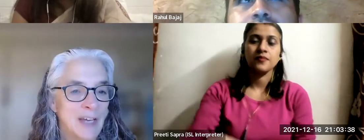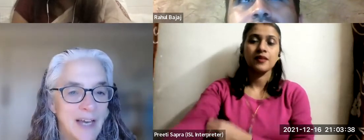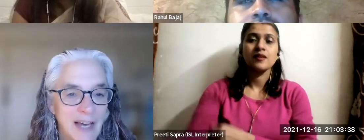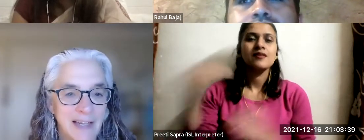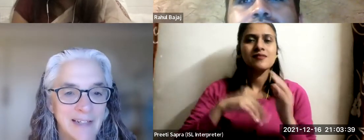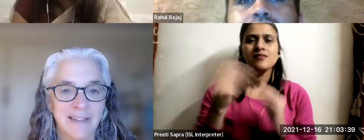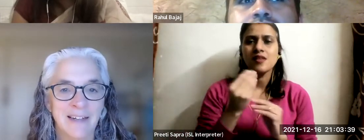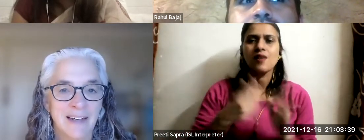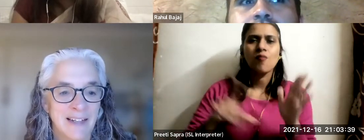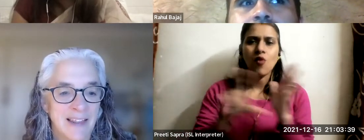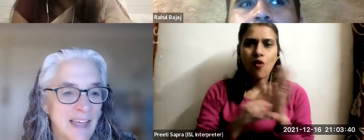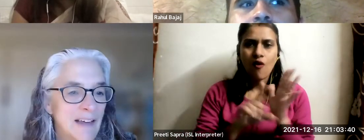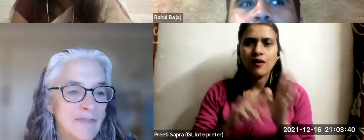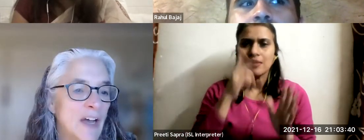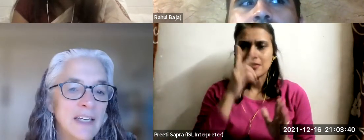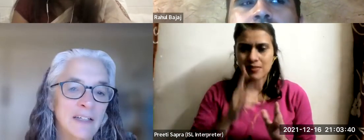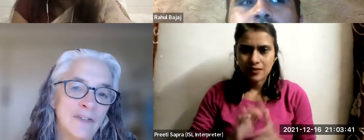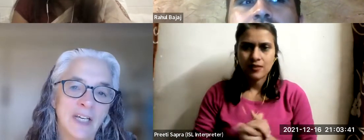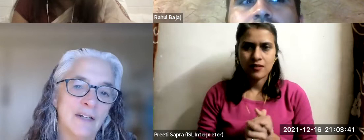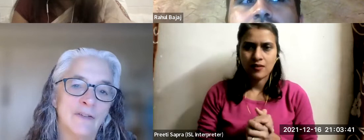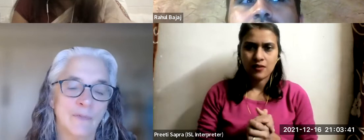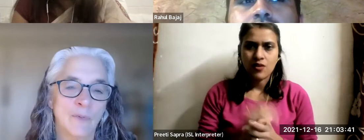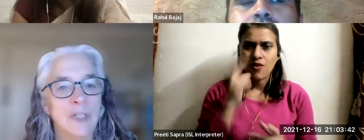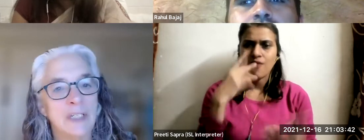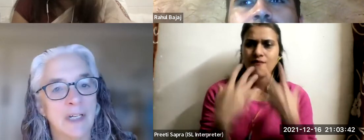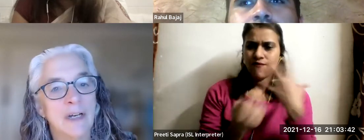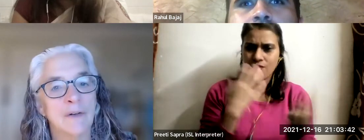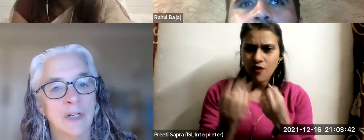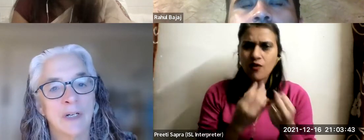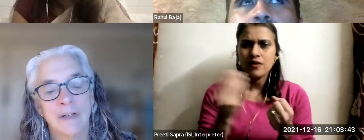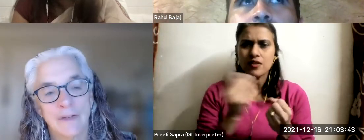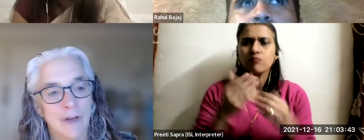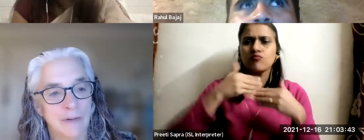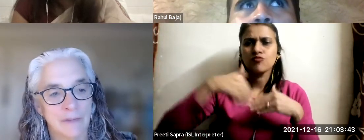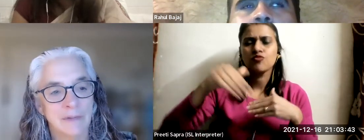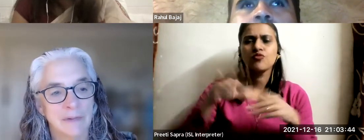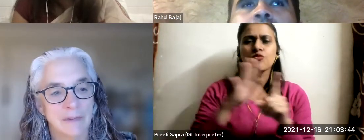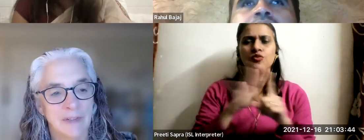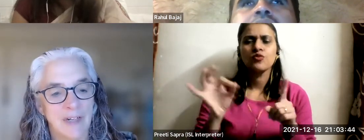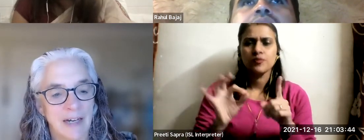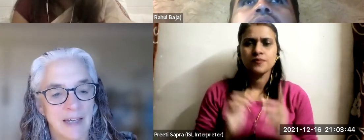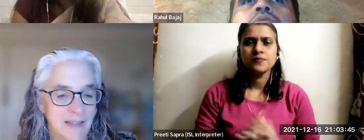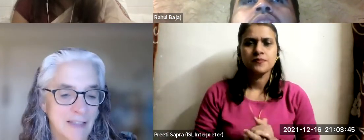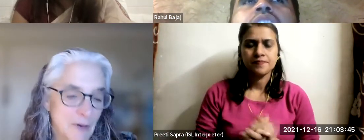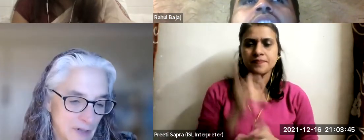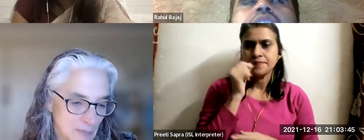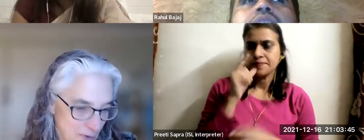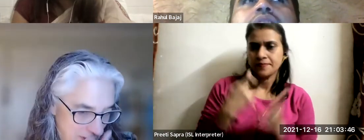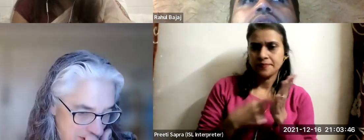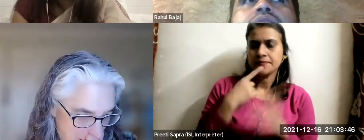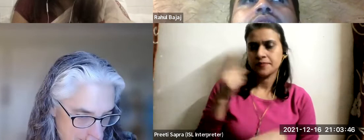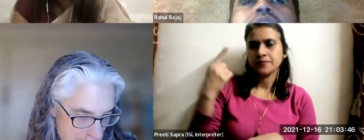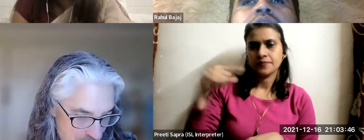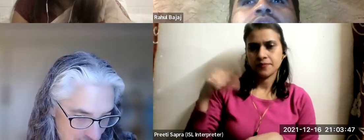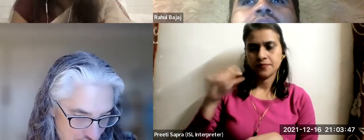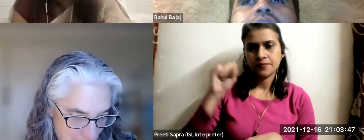systems and think that fighting is going to get us where we need to go. So Right. that's part of this